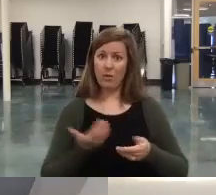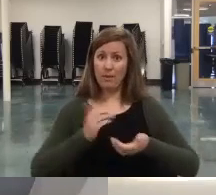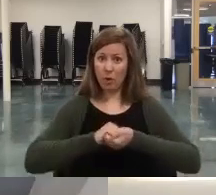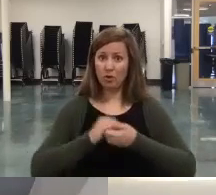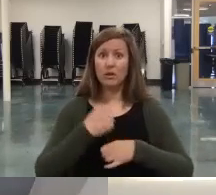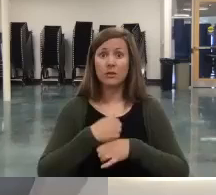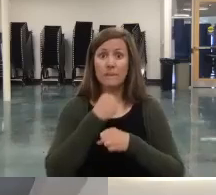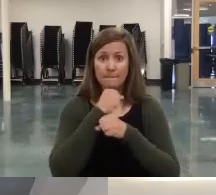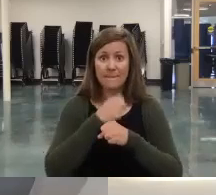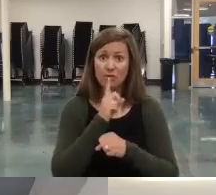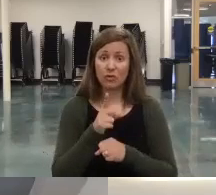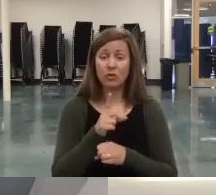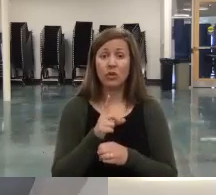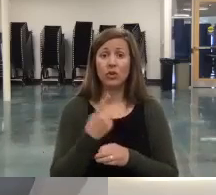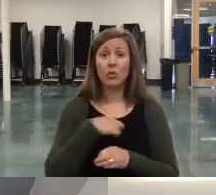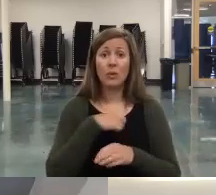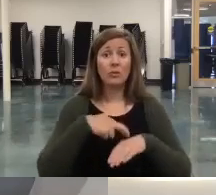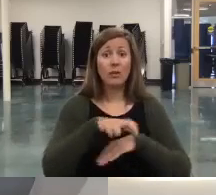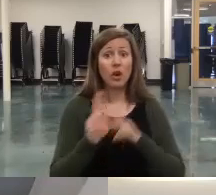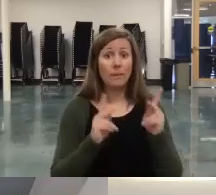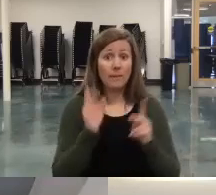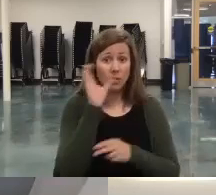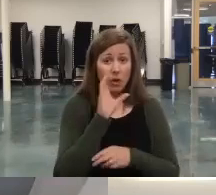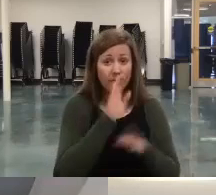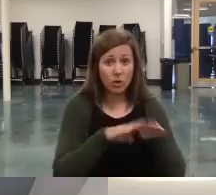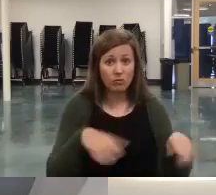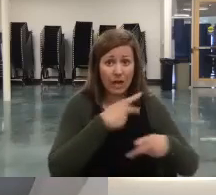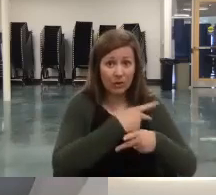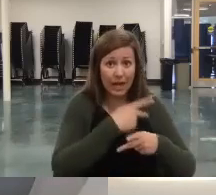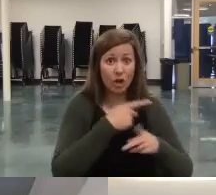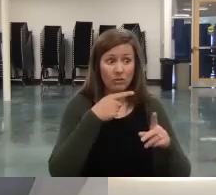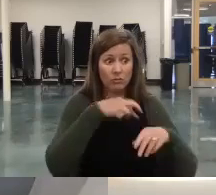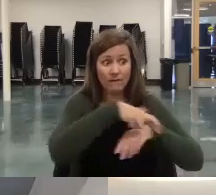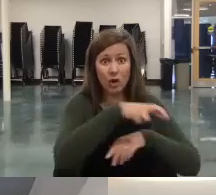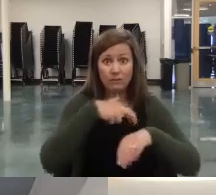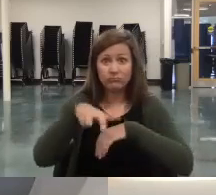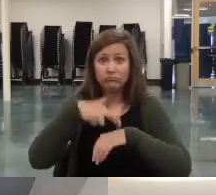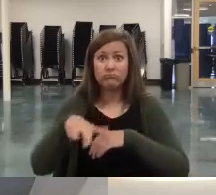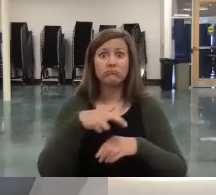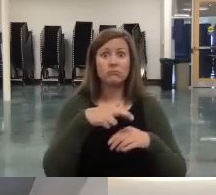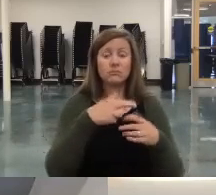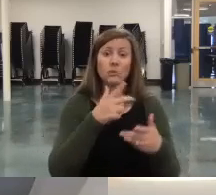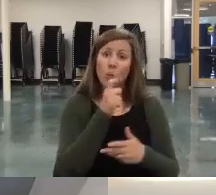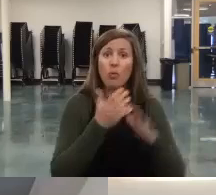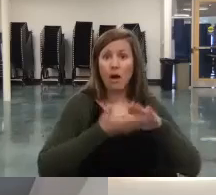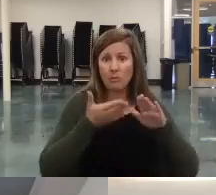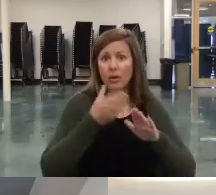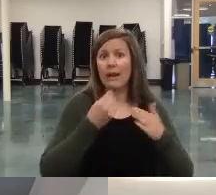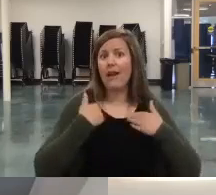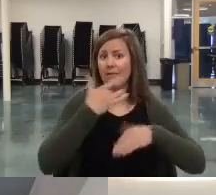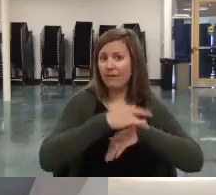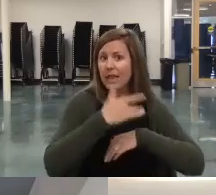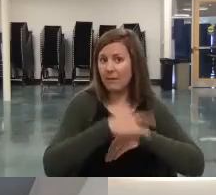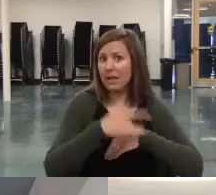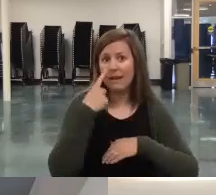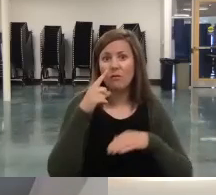sure that we are referring families who are looking for childcare to programs who are actually operating and who have the space and